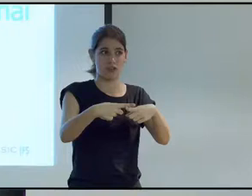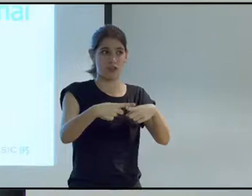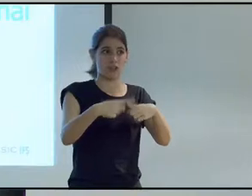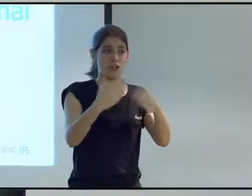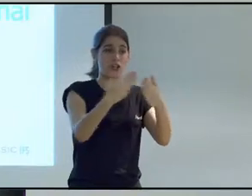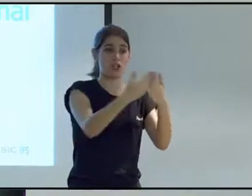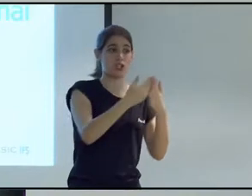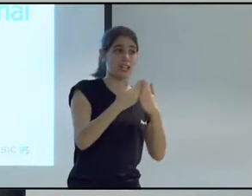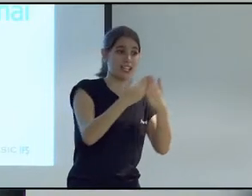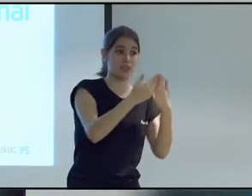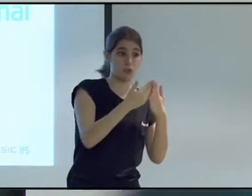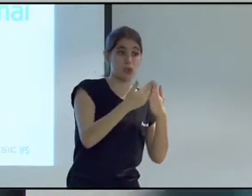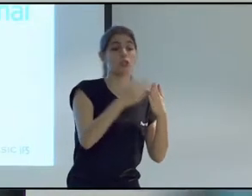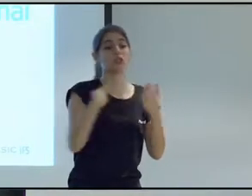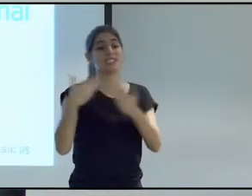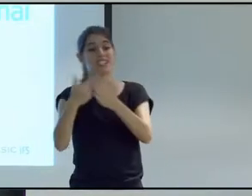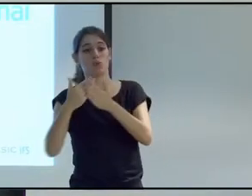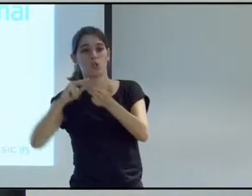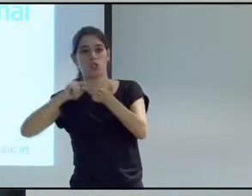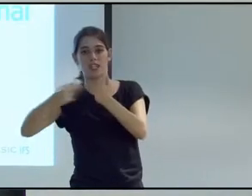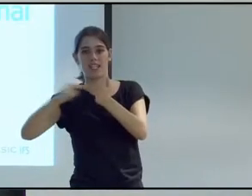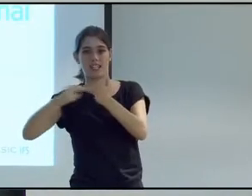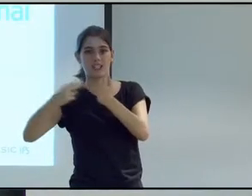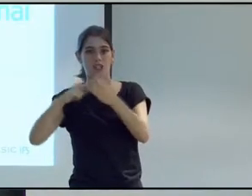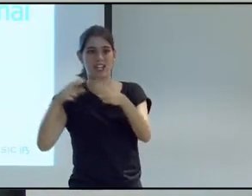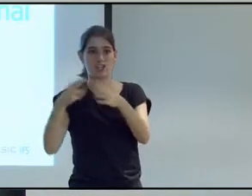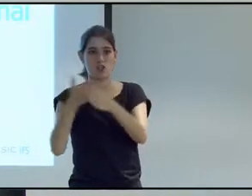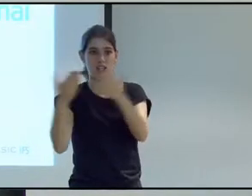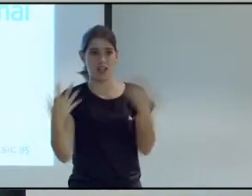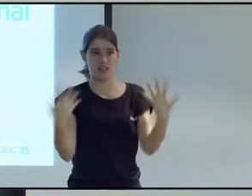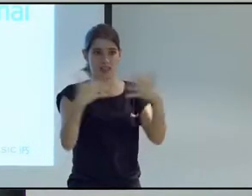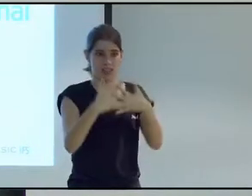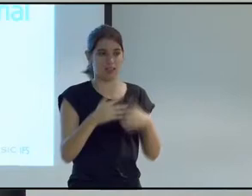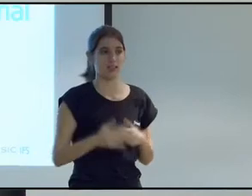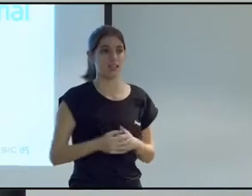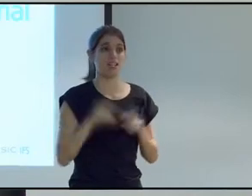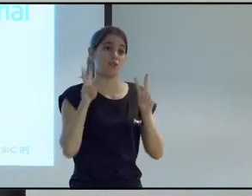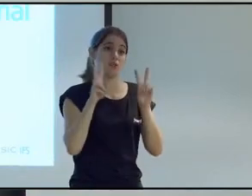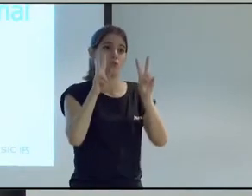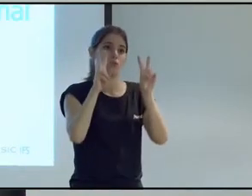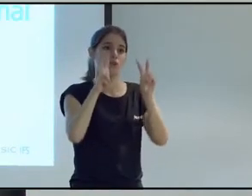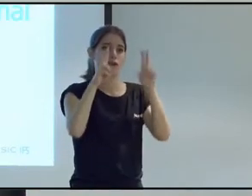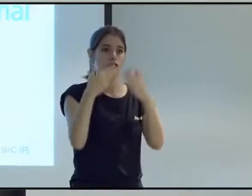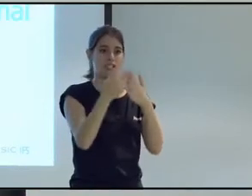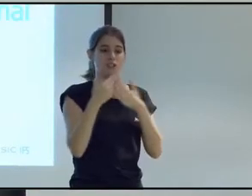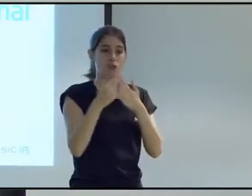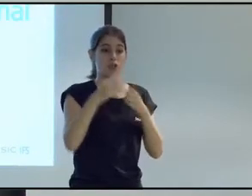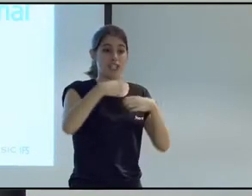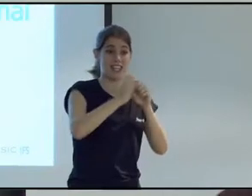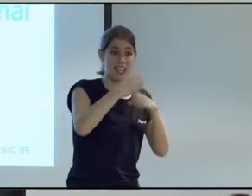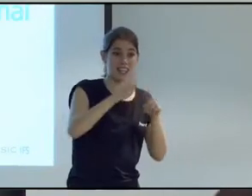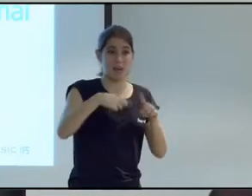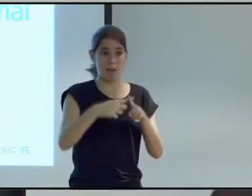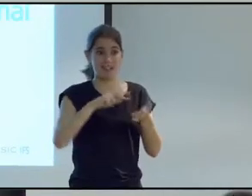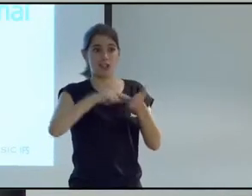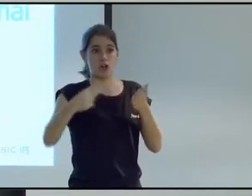between disability studies and science, technology, and social studies, a framework for new studies on science,